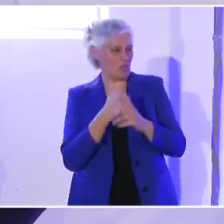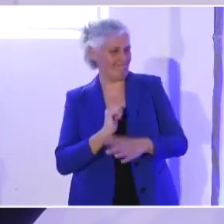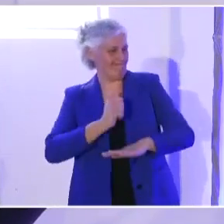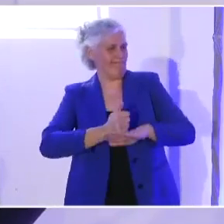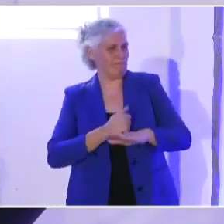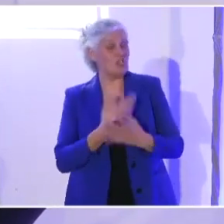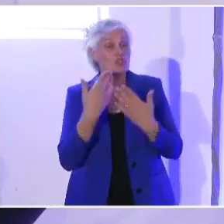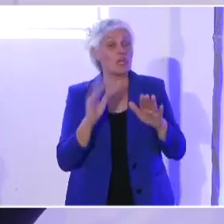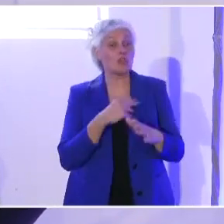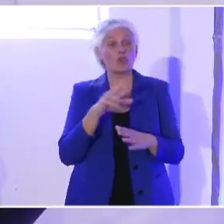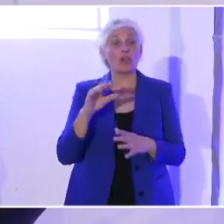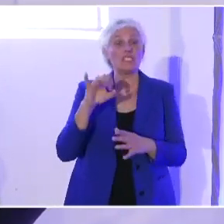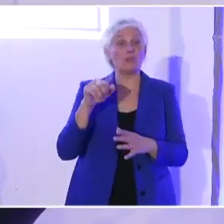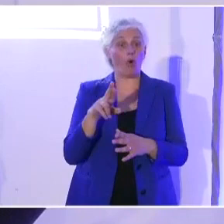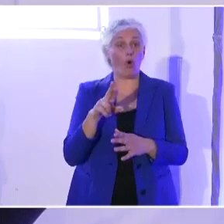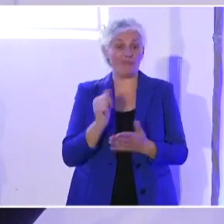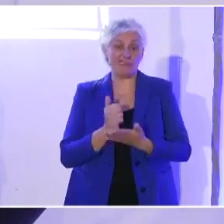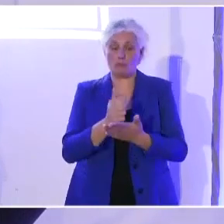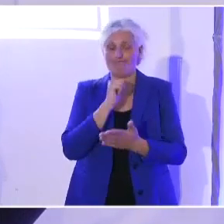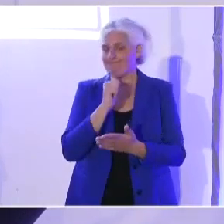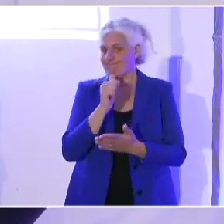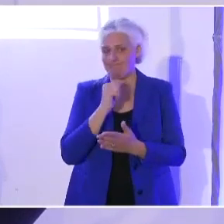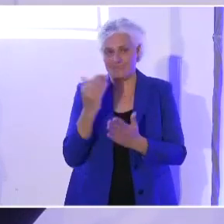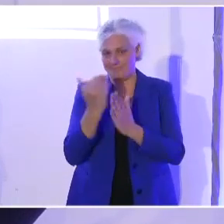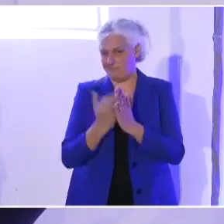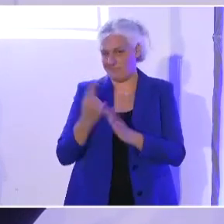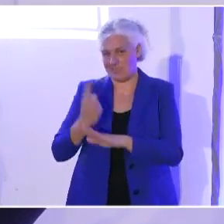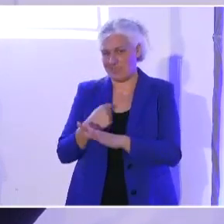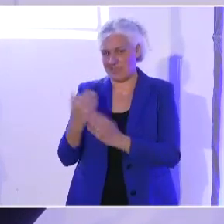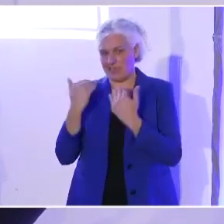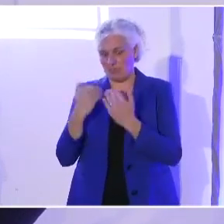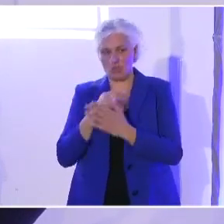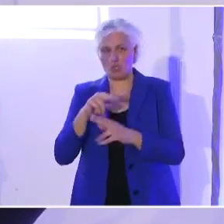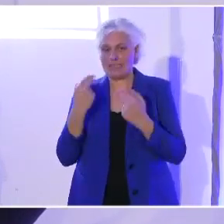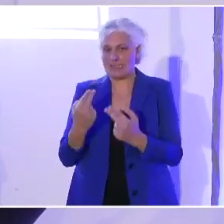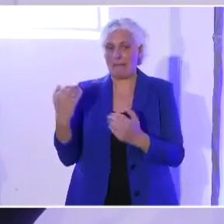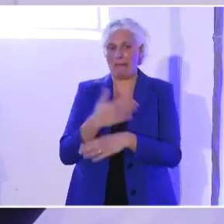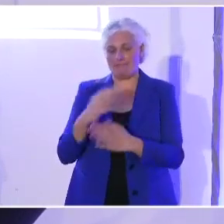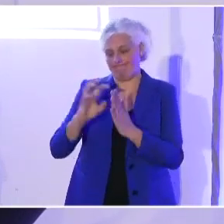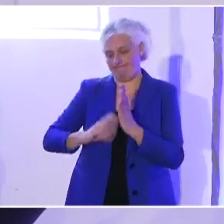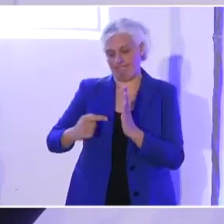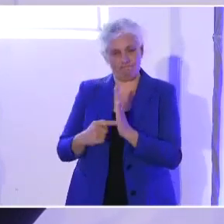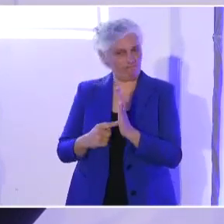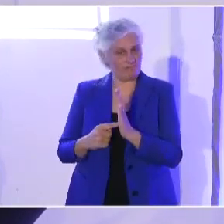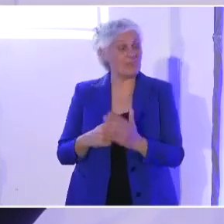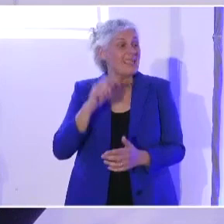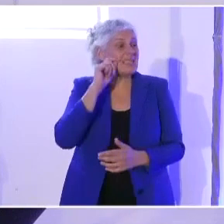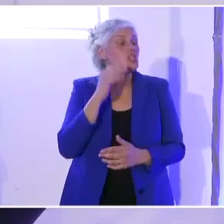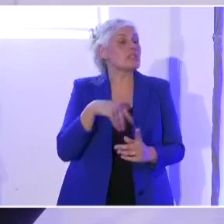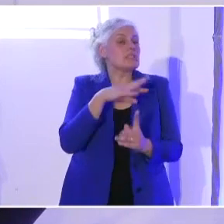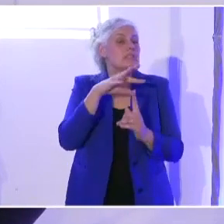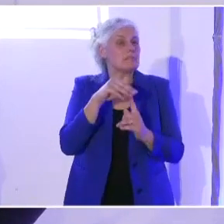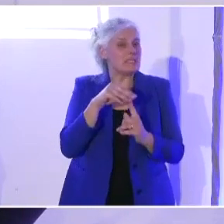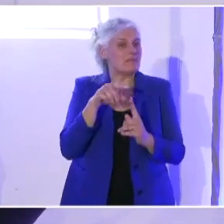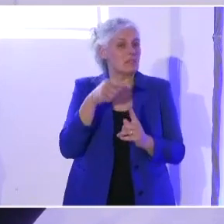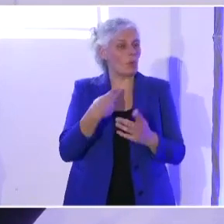doesn't seem to be anything in the GDPR that supports it. It's not required or supported by the text, but I think it's particularly